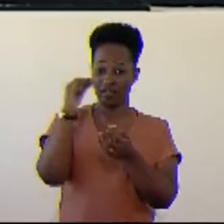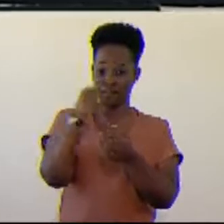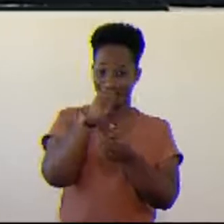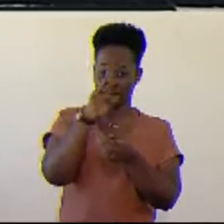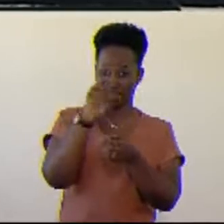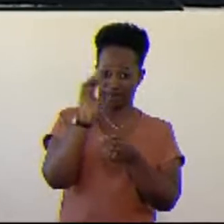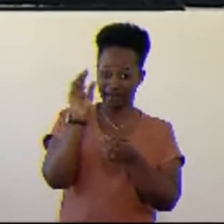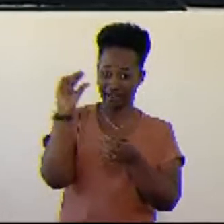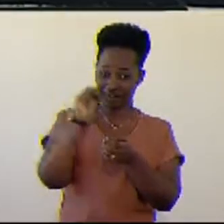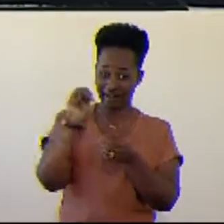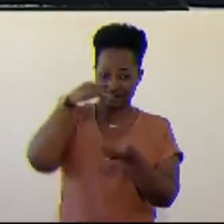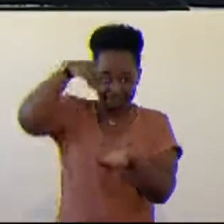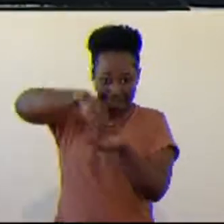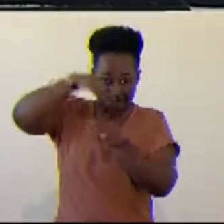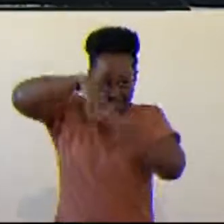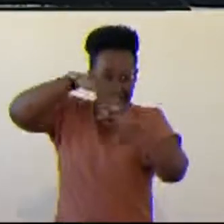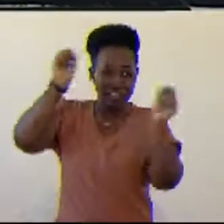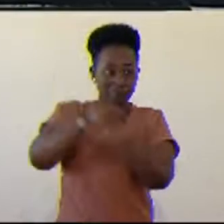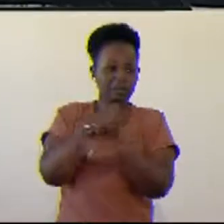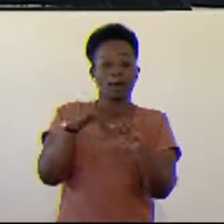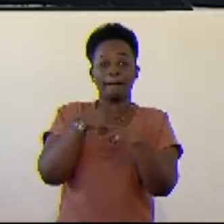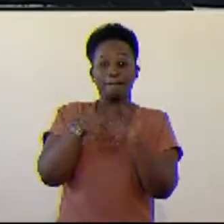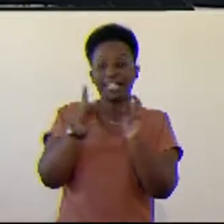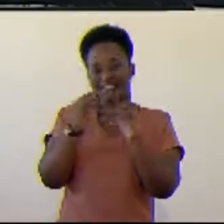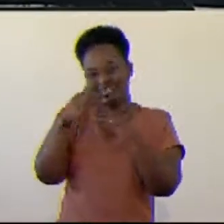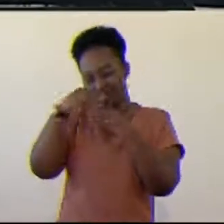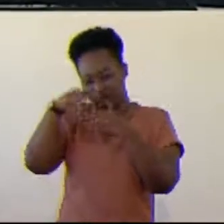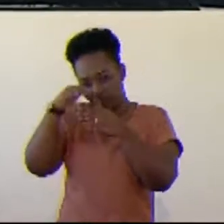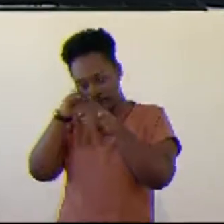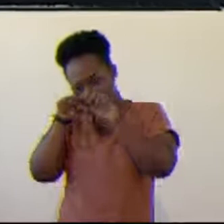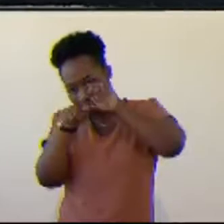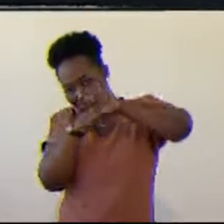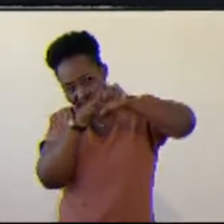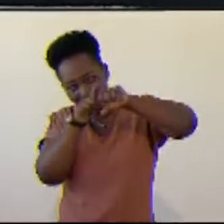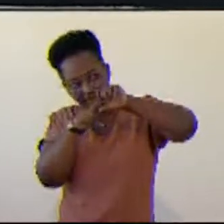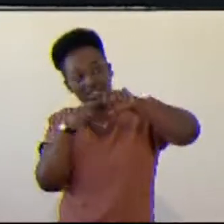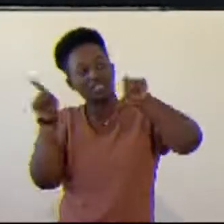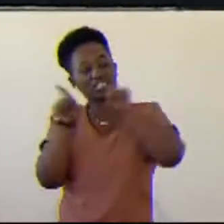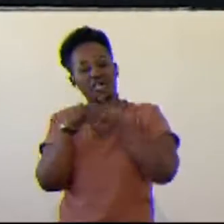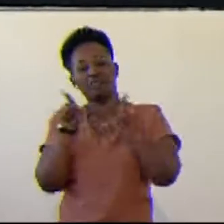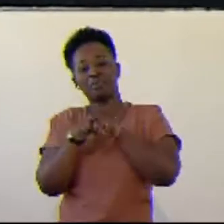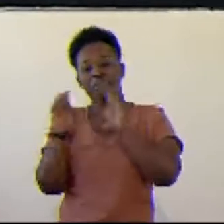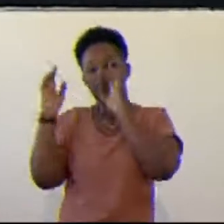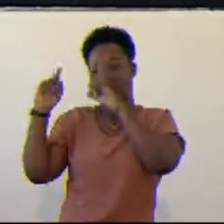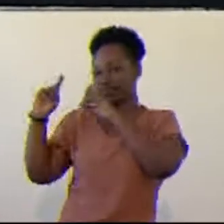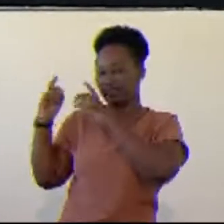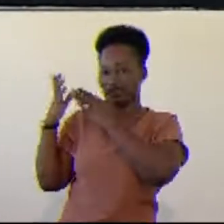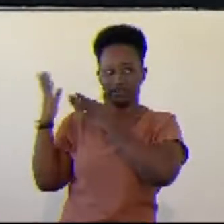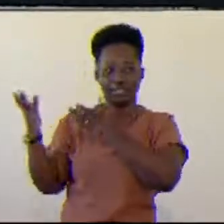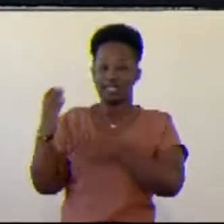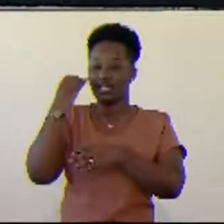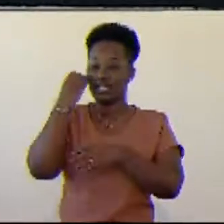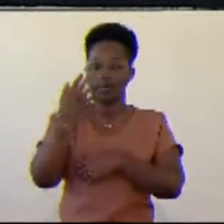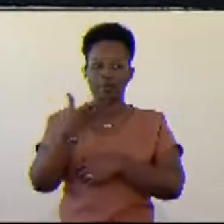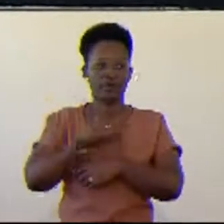body. The center of gravity is going to be somewhere here, inside. Okay? That's what we're talking about here. If you have a